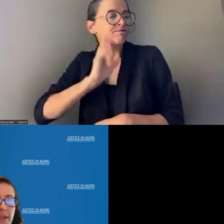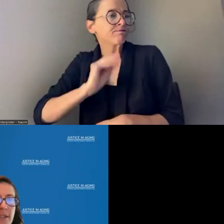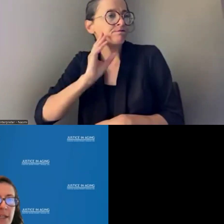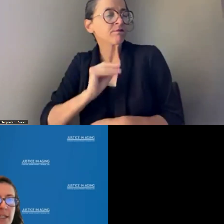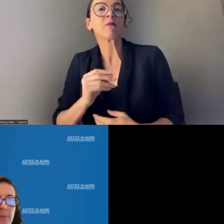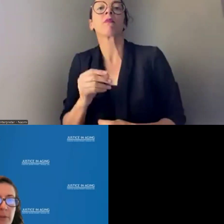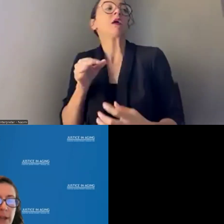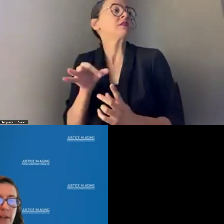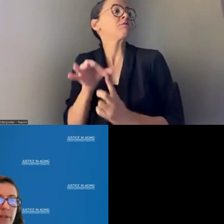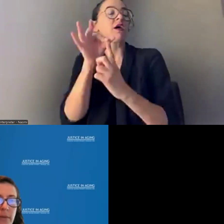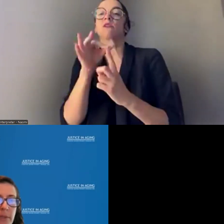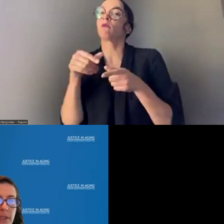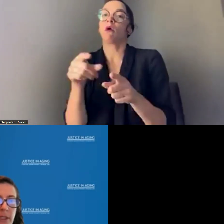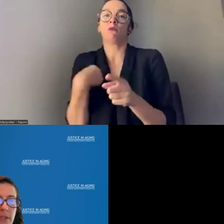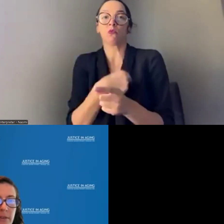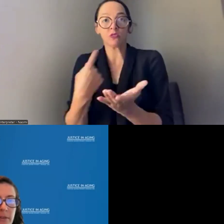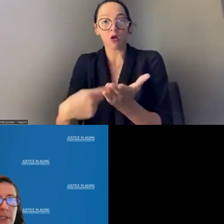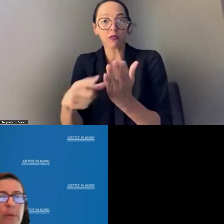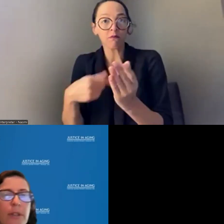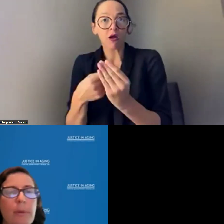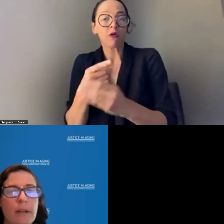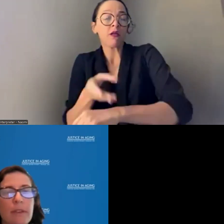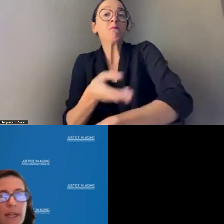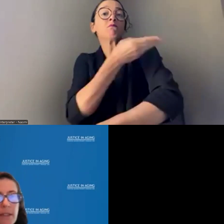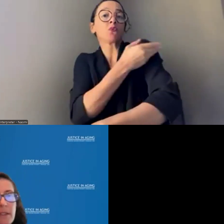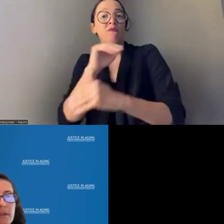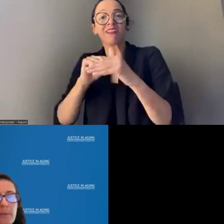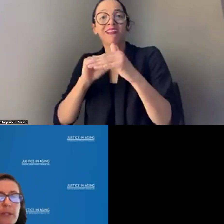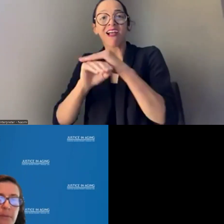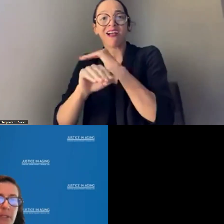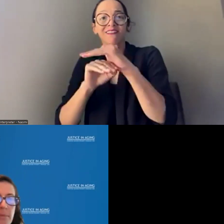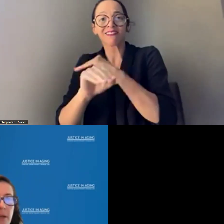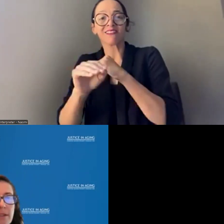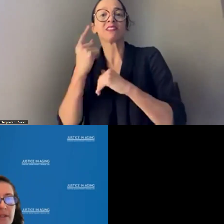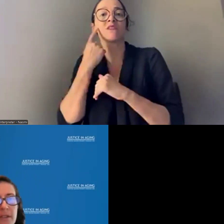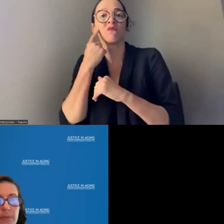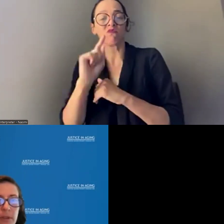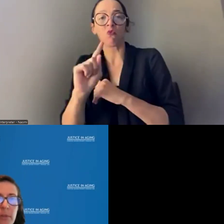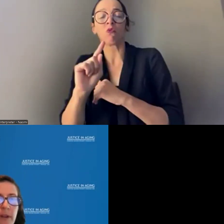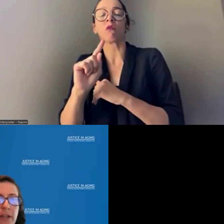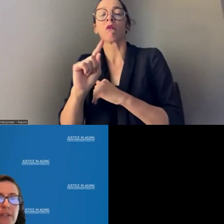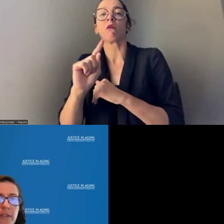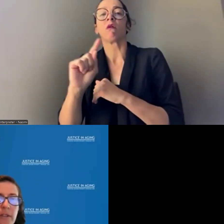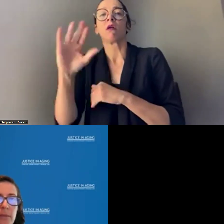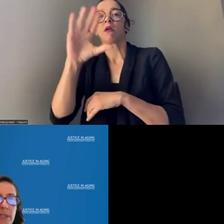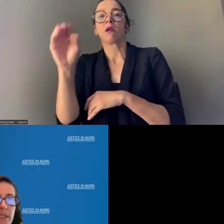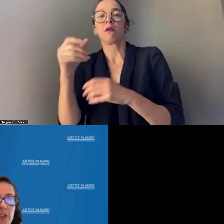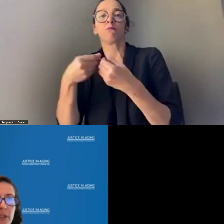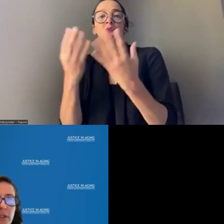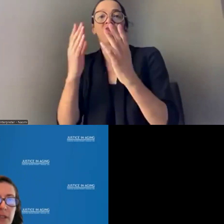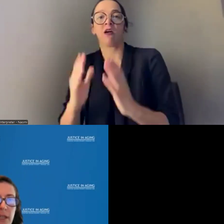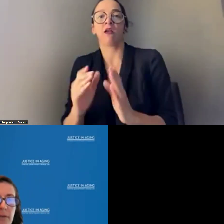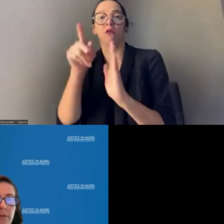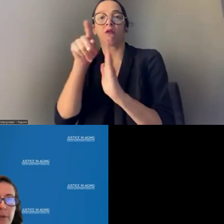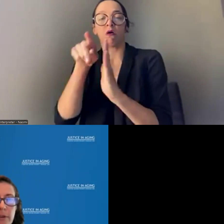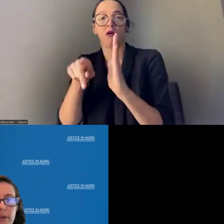improving access, provider availability is a really important part of that. And so putting in place policies that support the providers is going to be